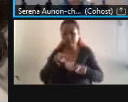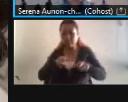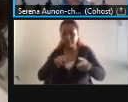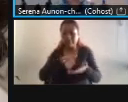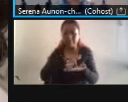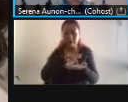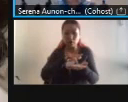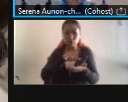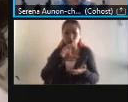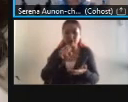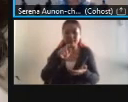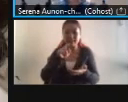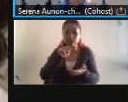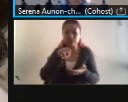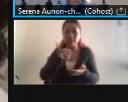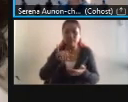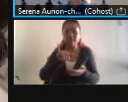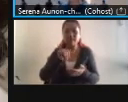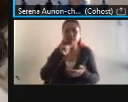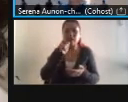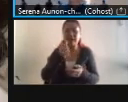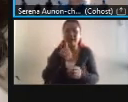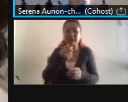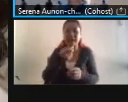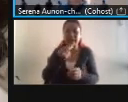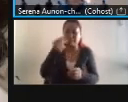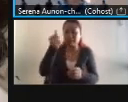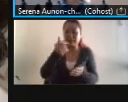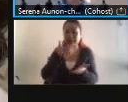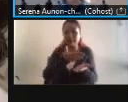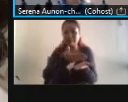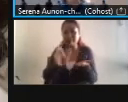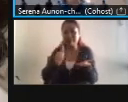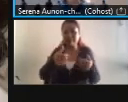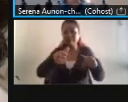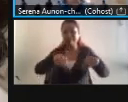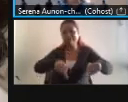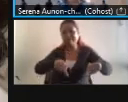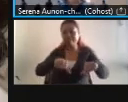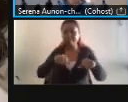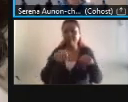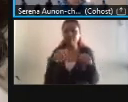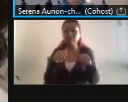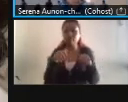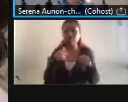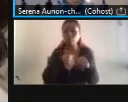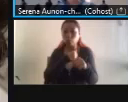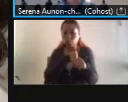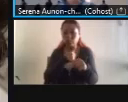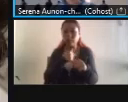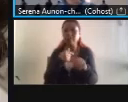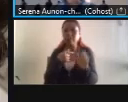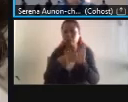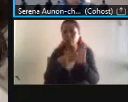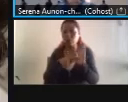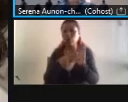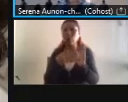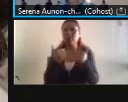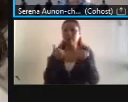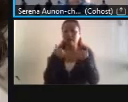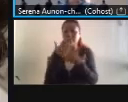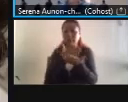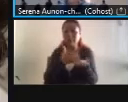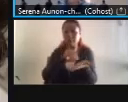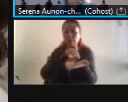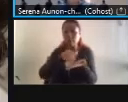select out sort of criteria. He showed you a big slide of all the conditions we have cleared and waived for spaceflight. And I think when